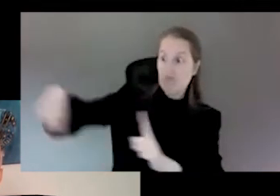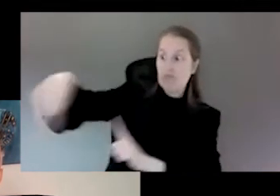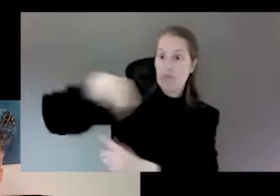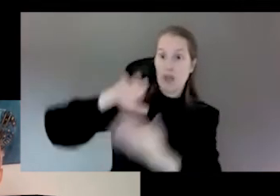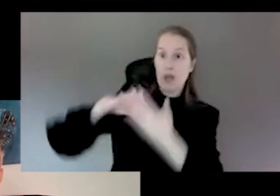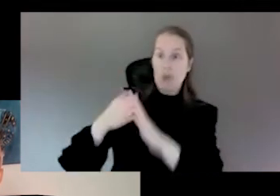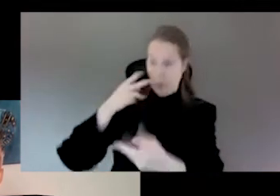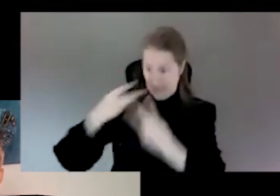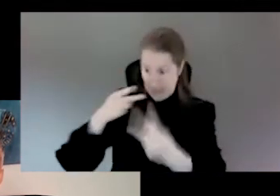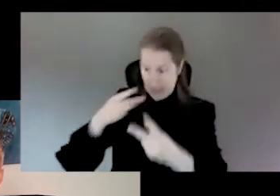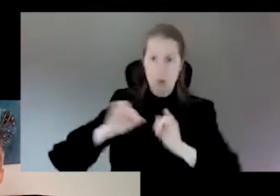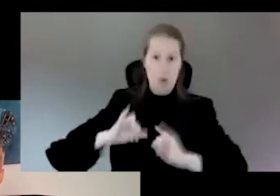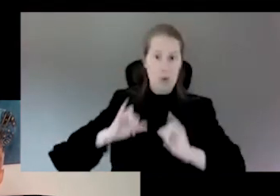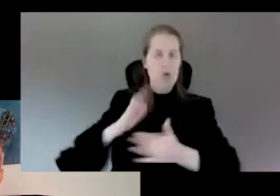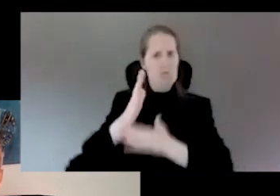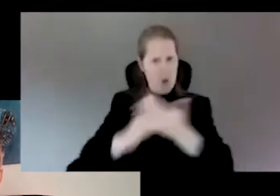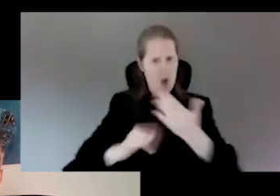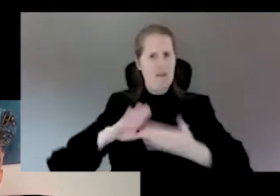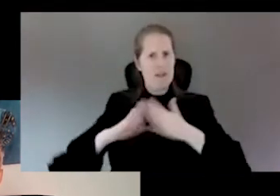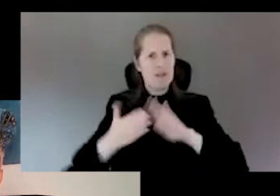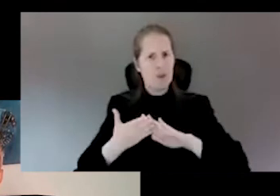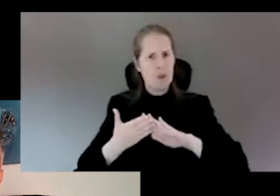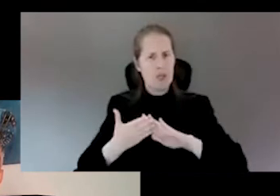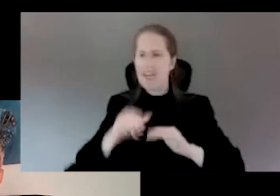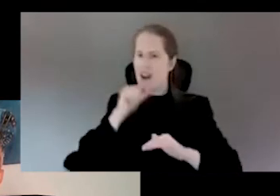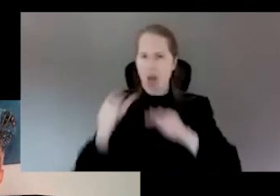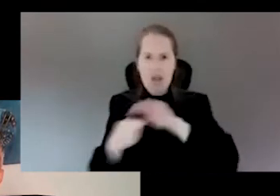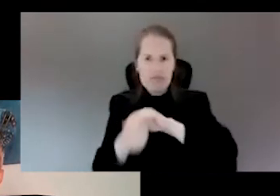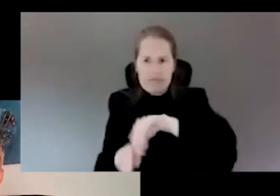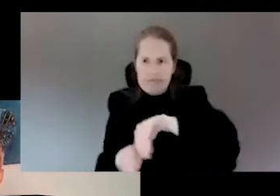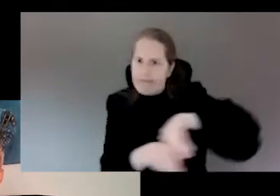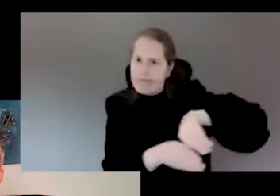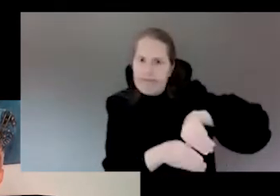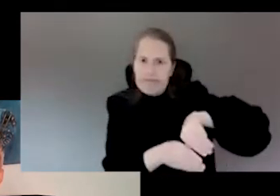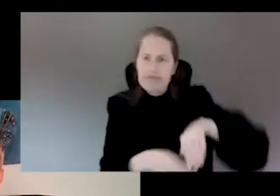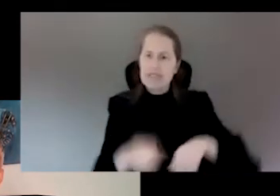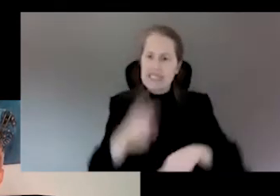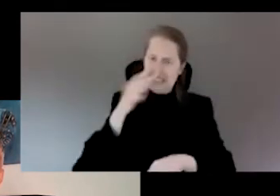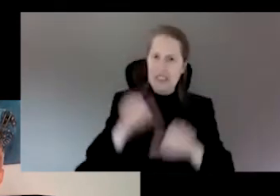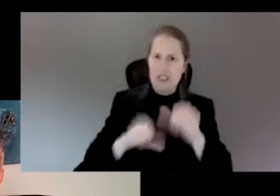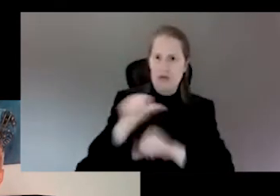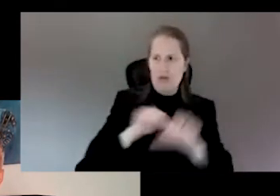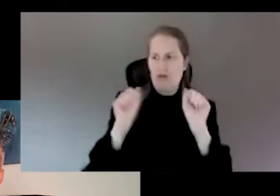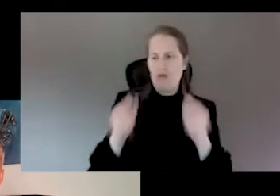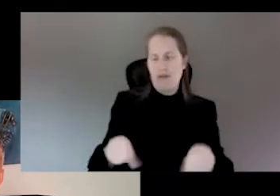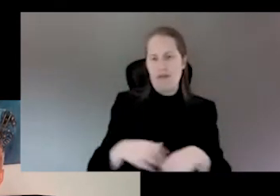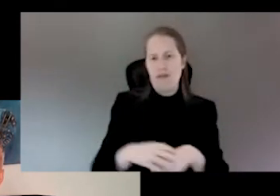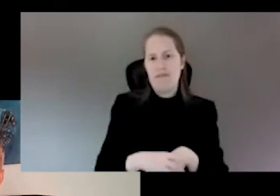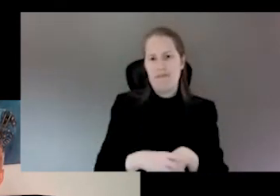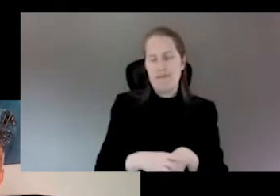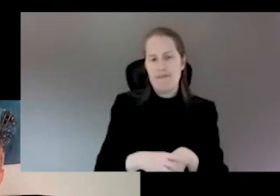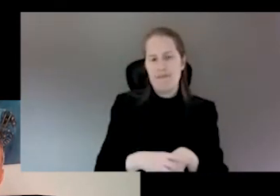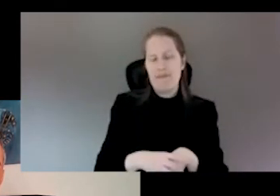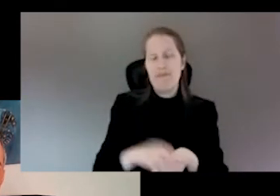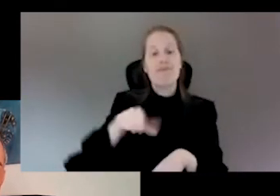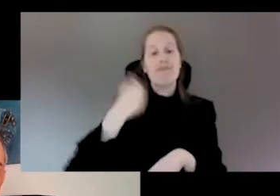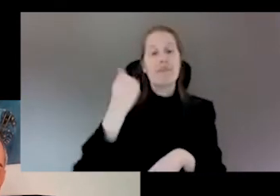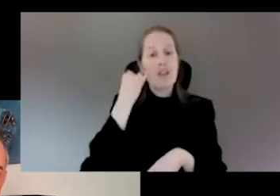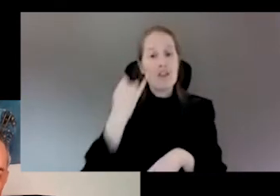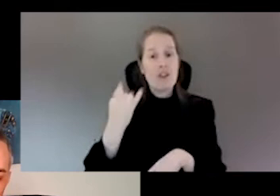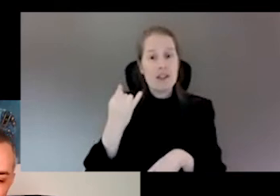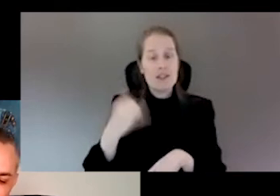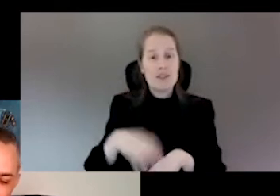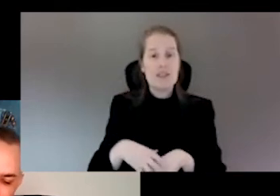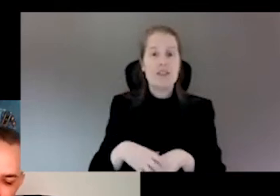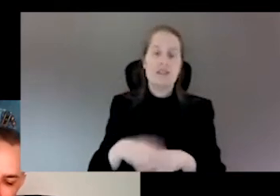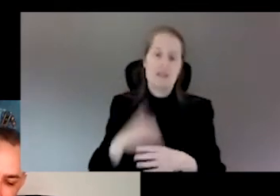to, and everyone can see them and also they can see others. Another one is to improve equity is